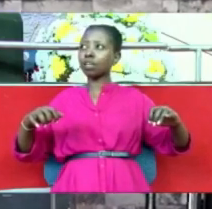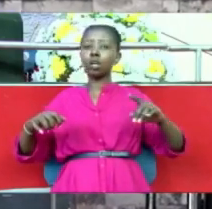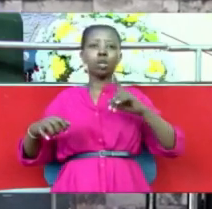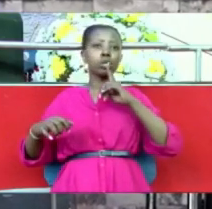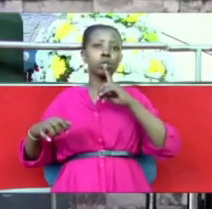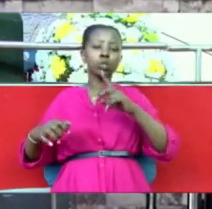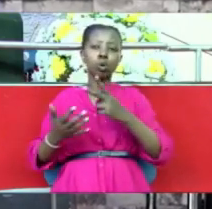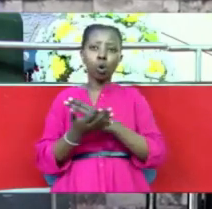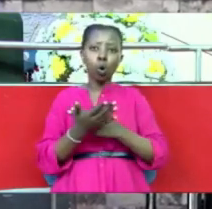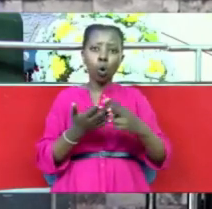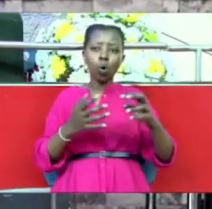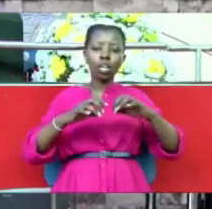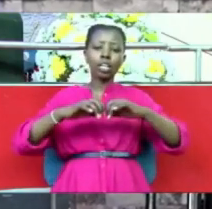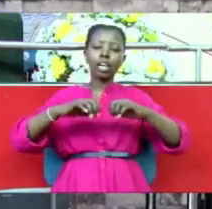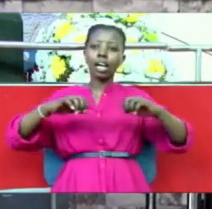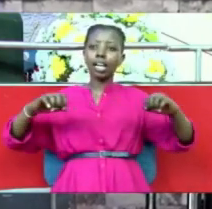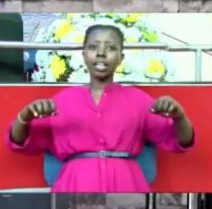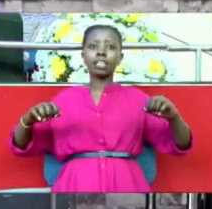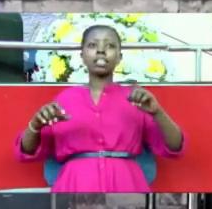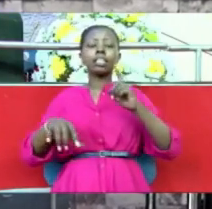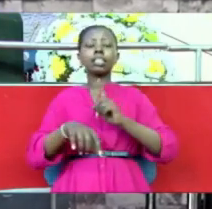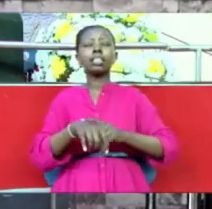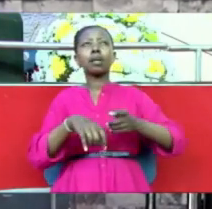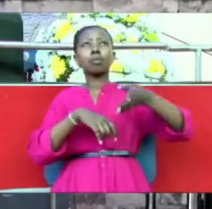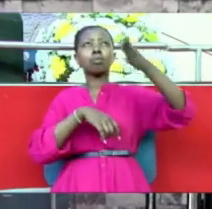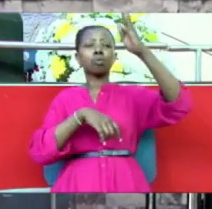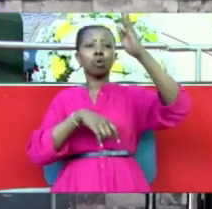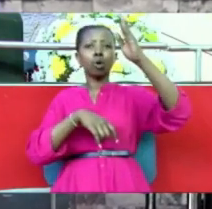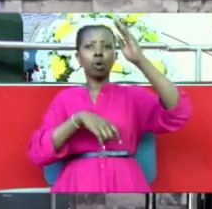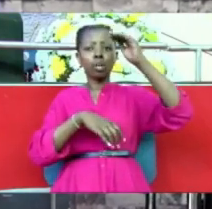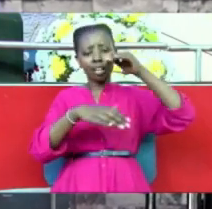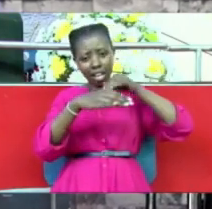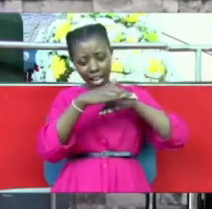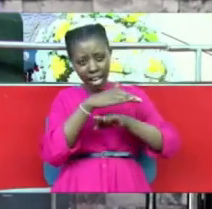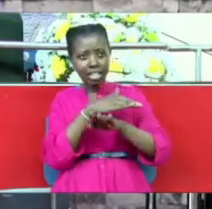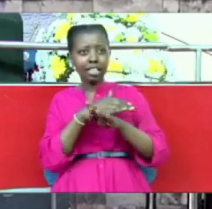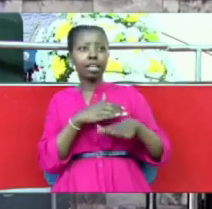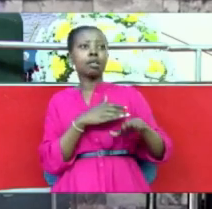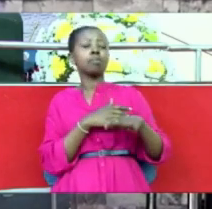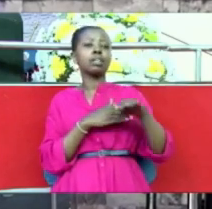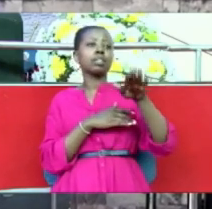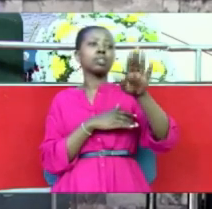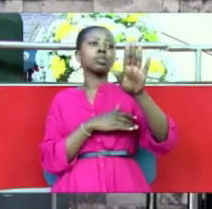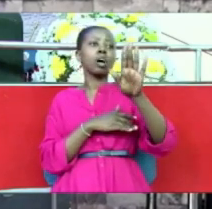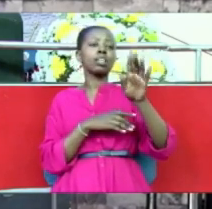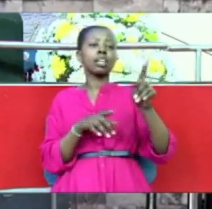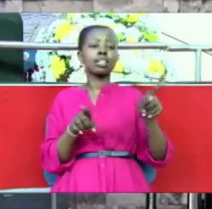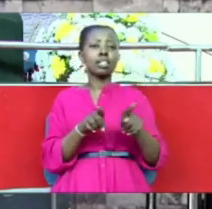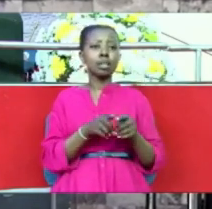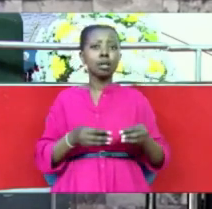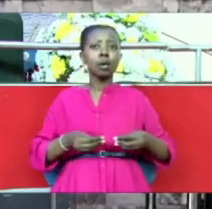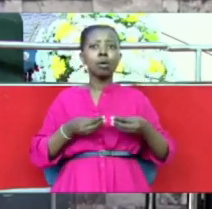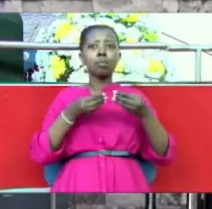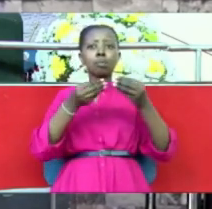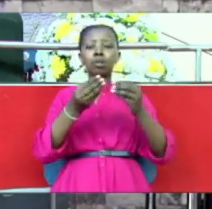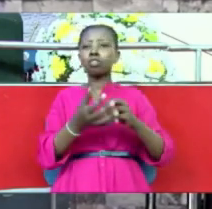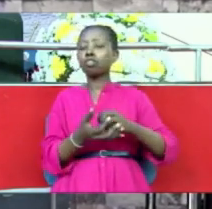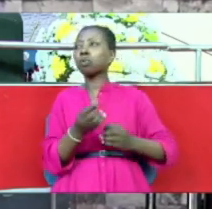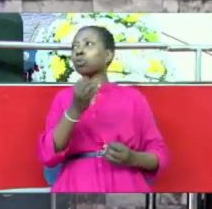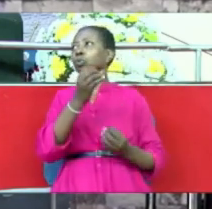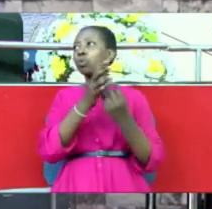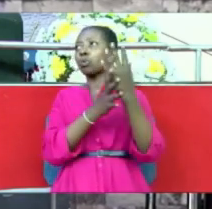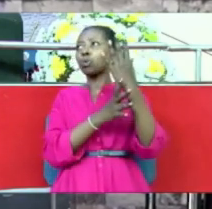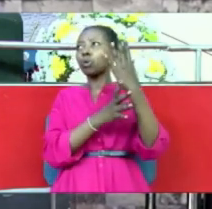enlargement is when God intervenes, ni wakati Mungu anaingia, and brings about growth, na kuleta kukua, enlargement, na kuongezeka,